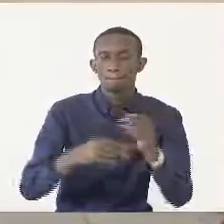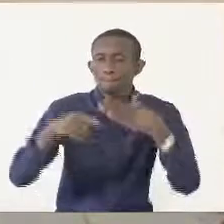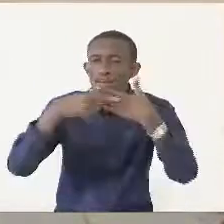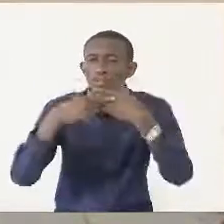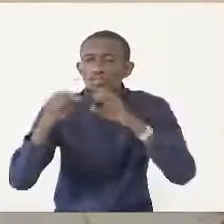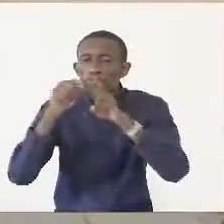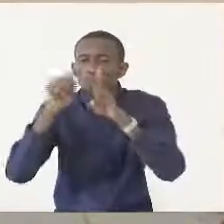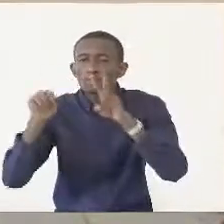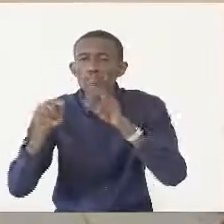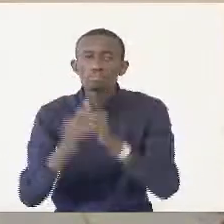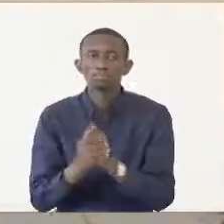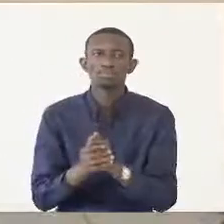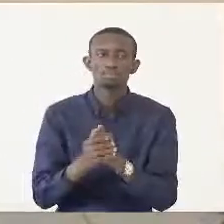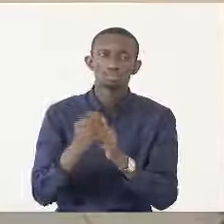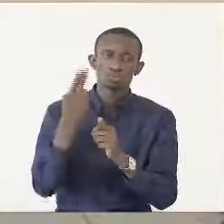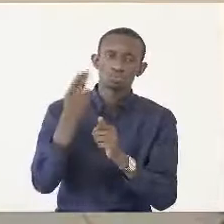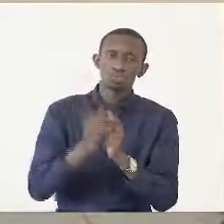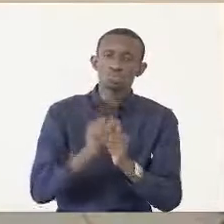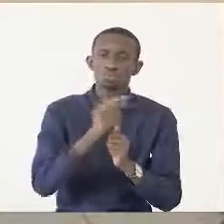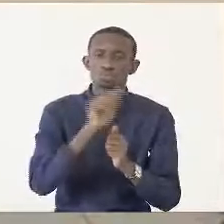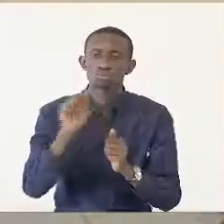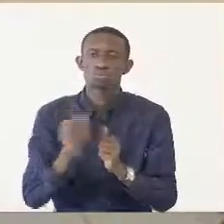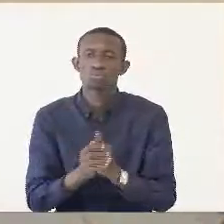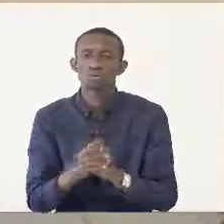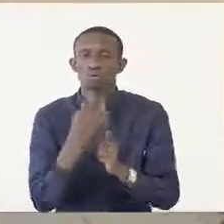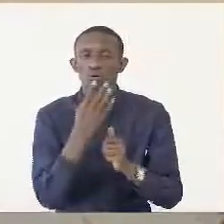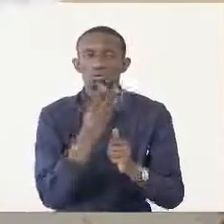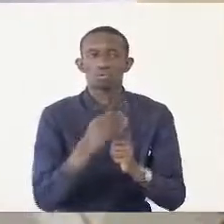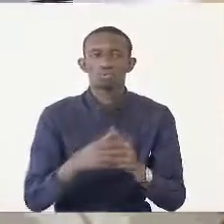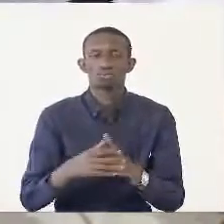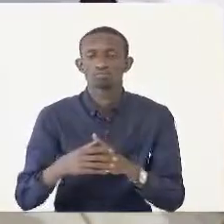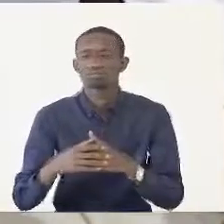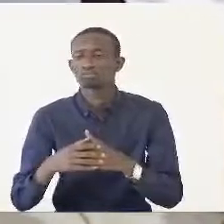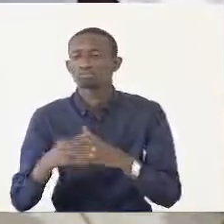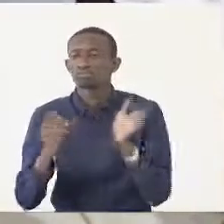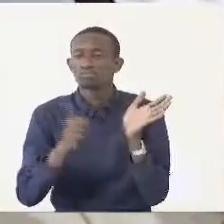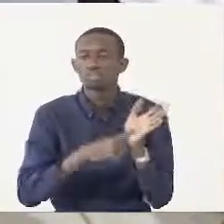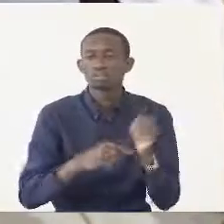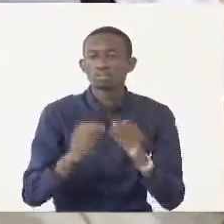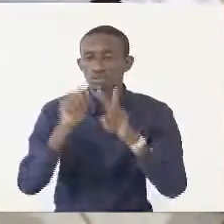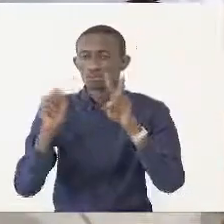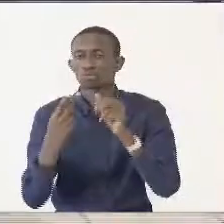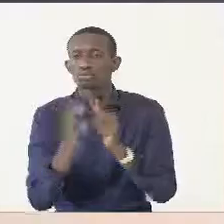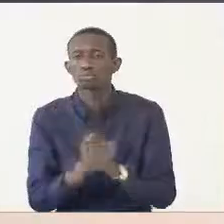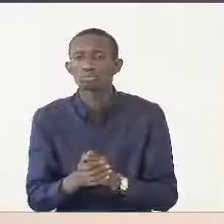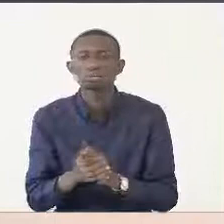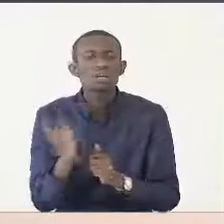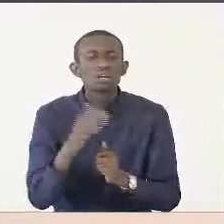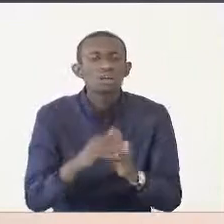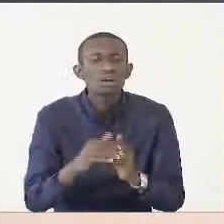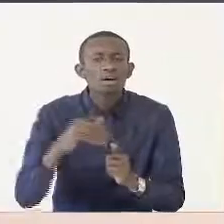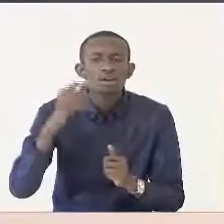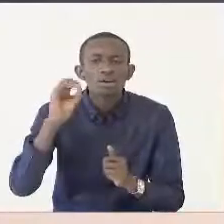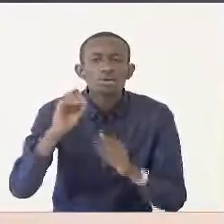root 2, 4 minus square root 2. And what do you think is going now to be theta? Theta will be equal